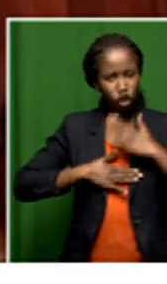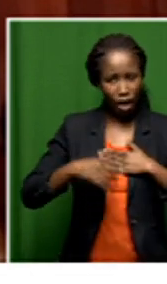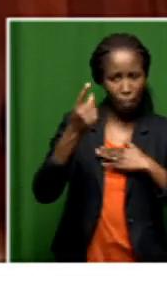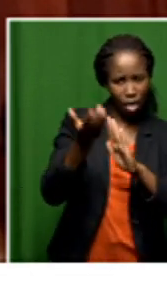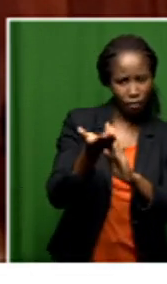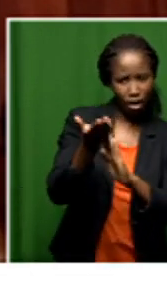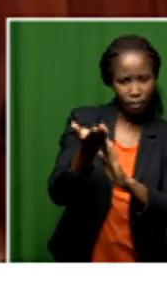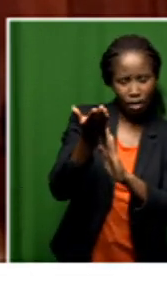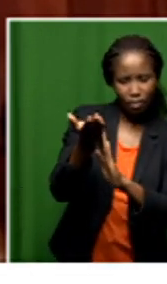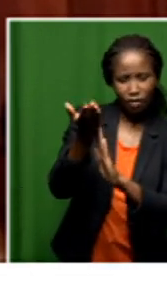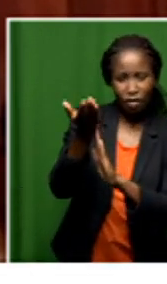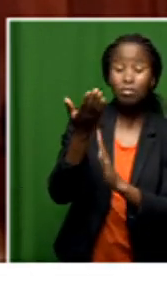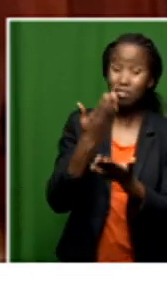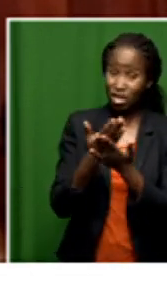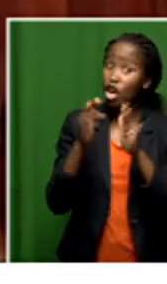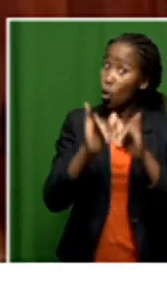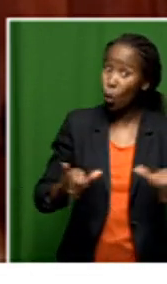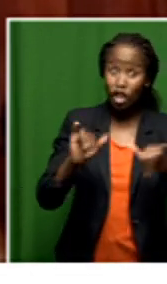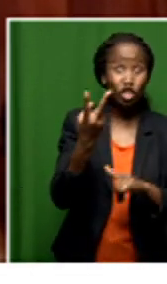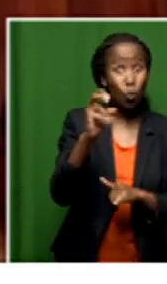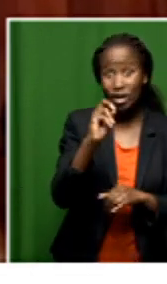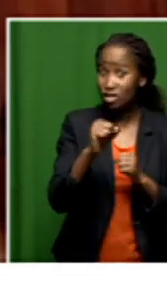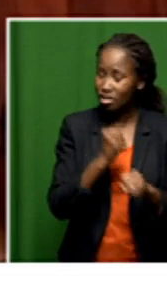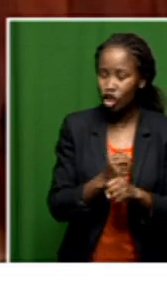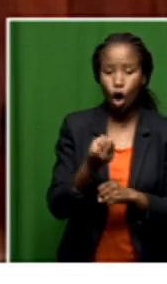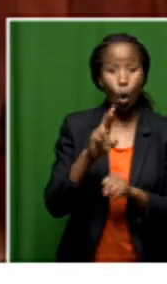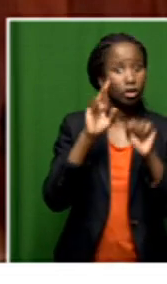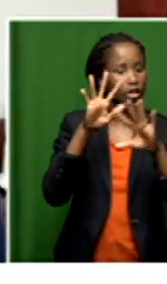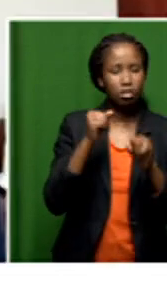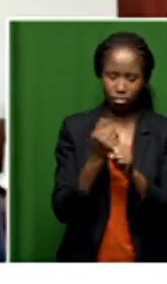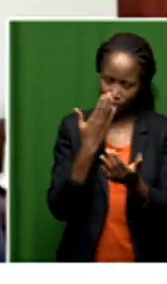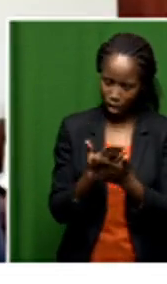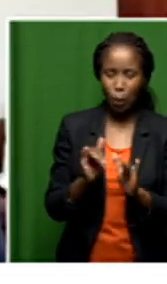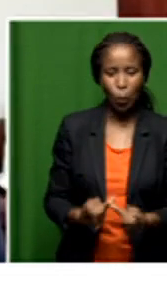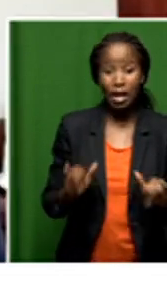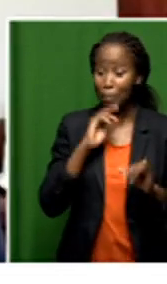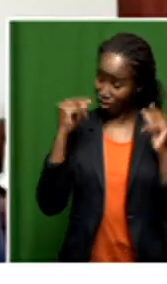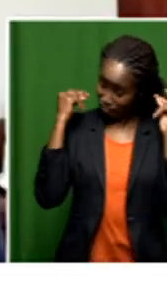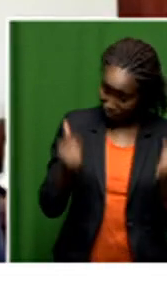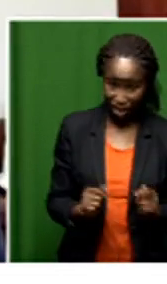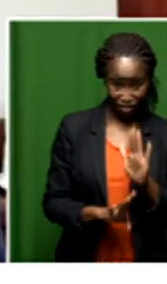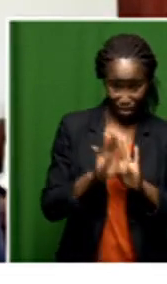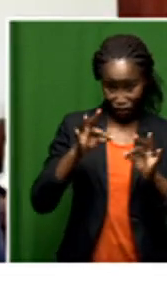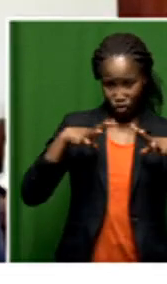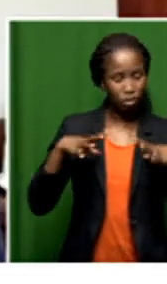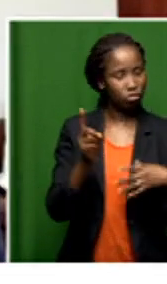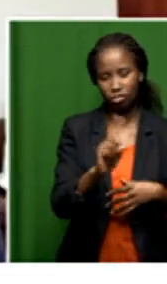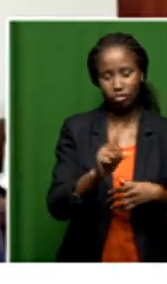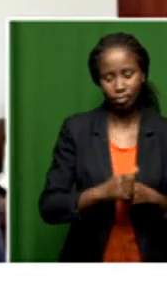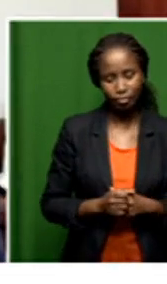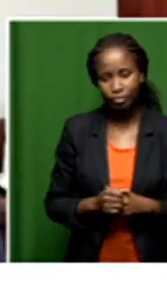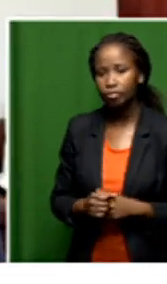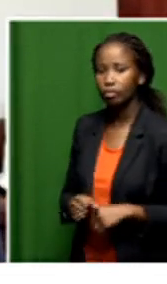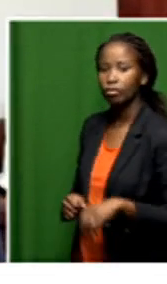is a 10, 20-year game. It's not a one-year game. You've just touched on the do's, but what are the do-nots